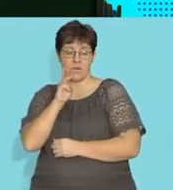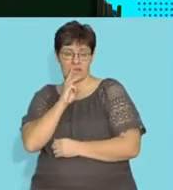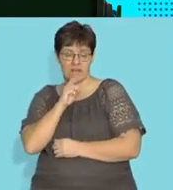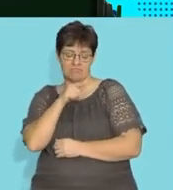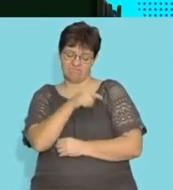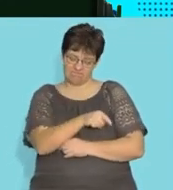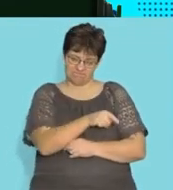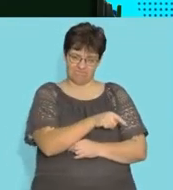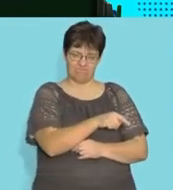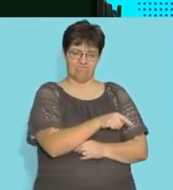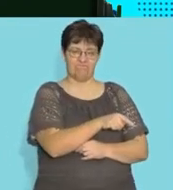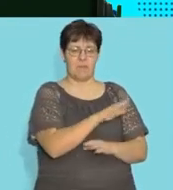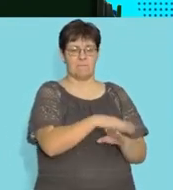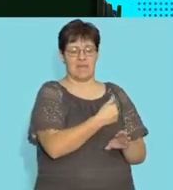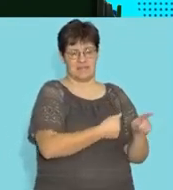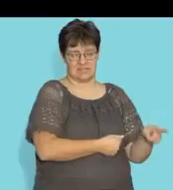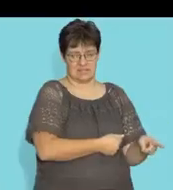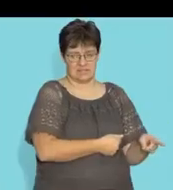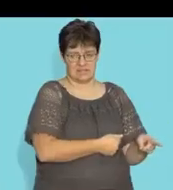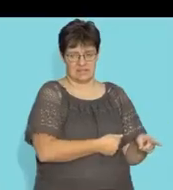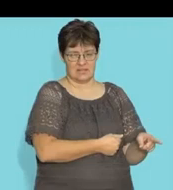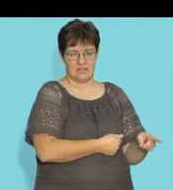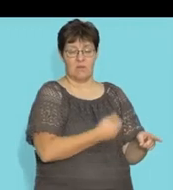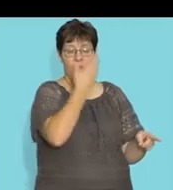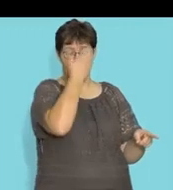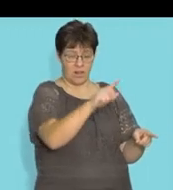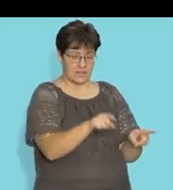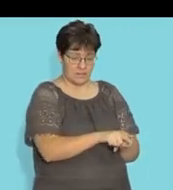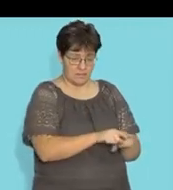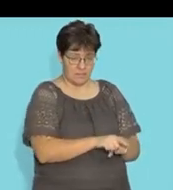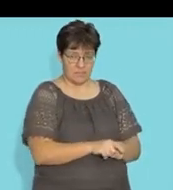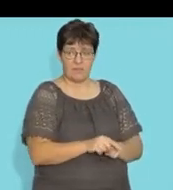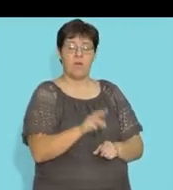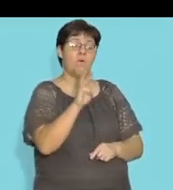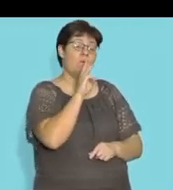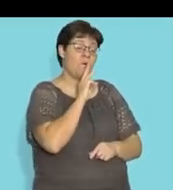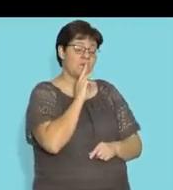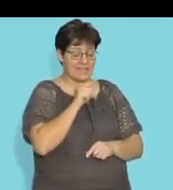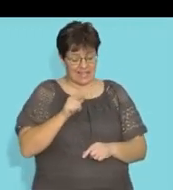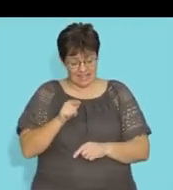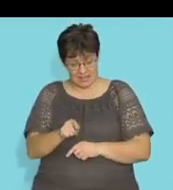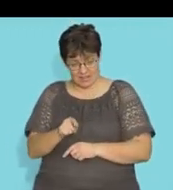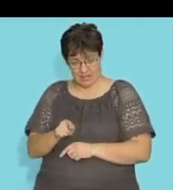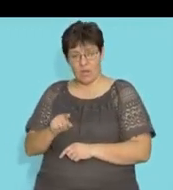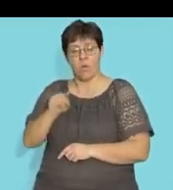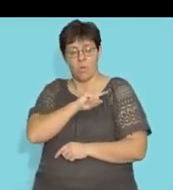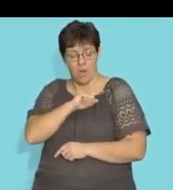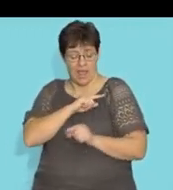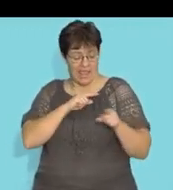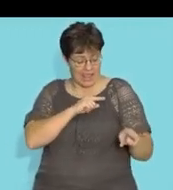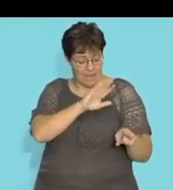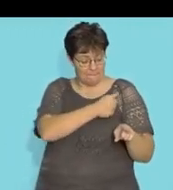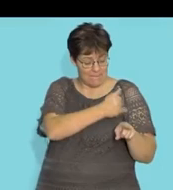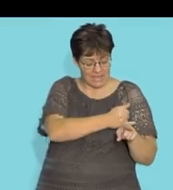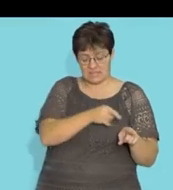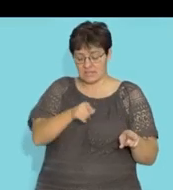water, we know that ammonium is a base. But we also know that water, in this case,